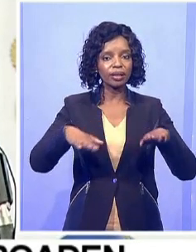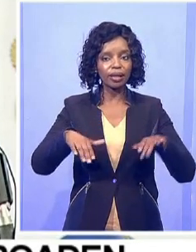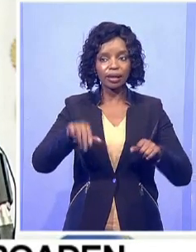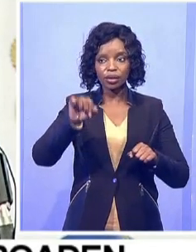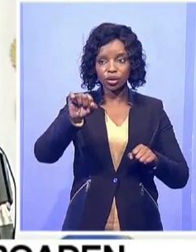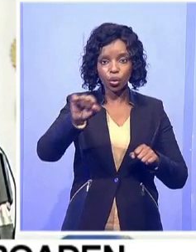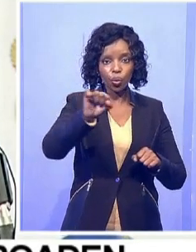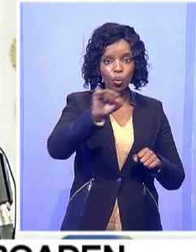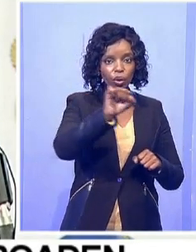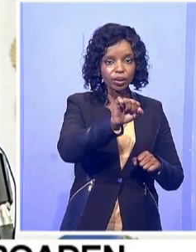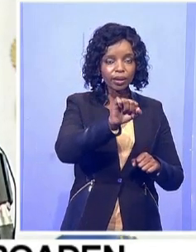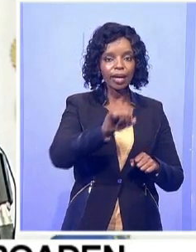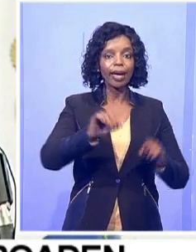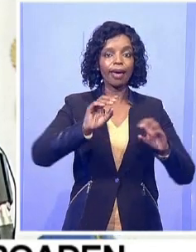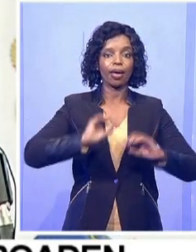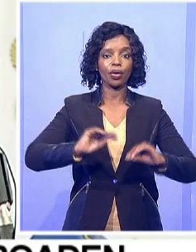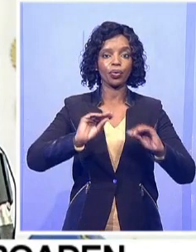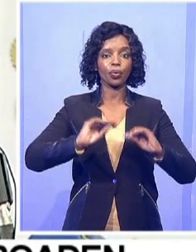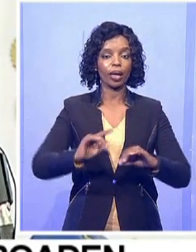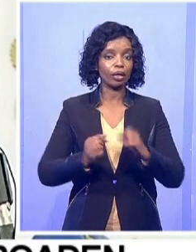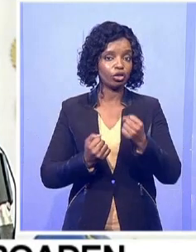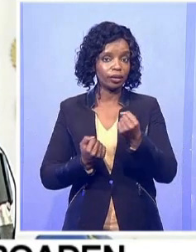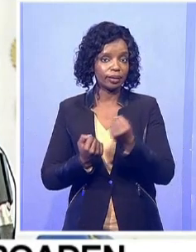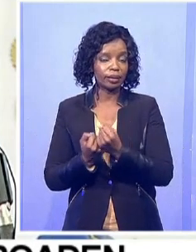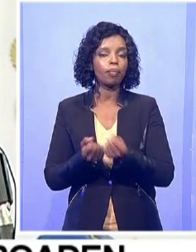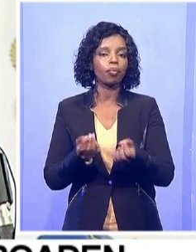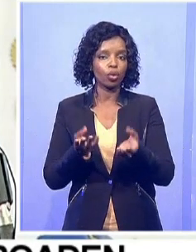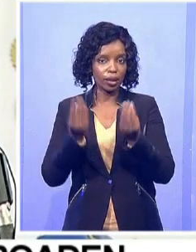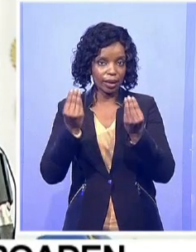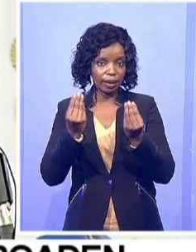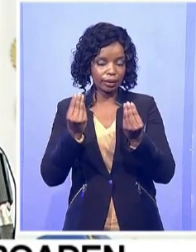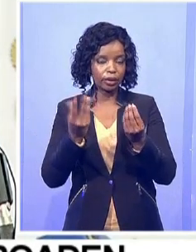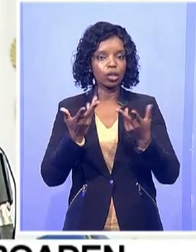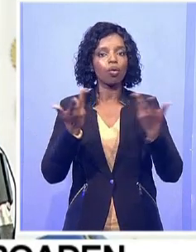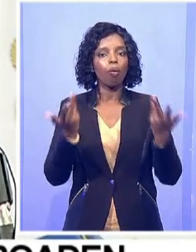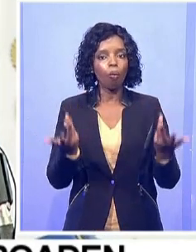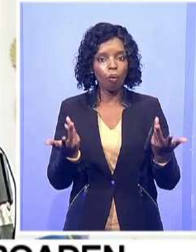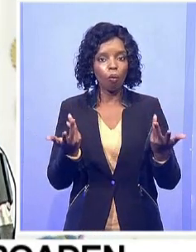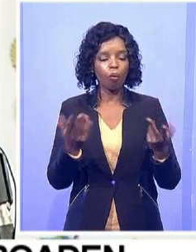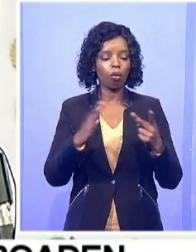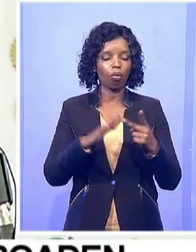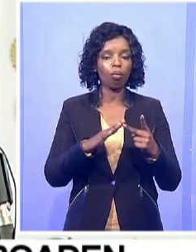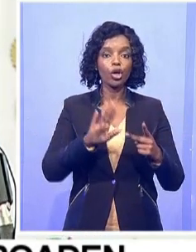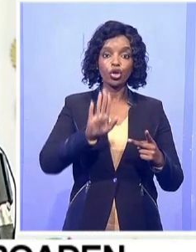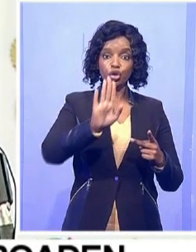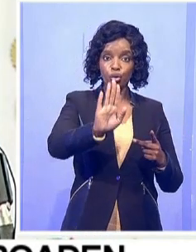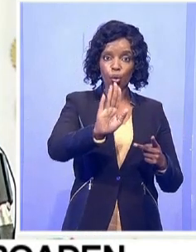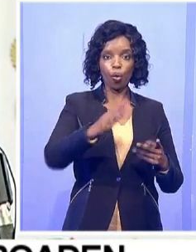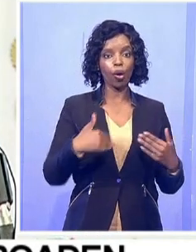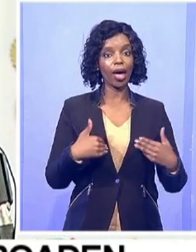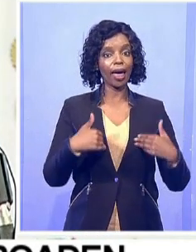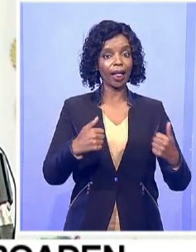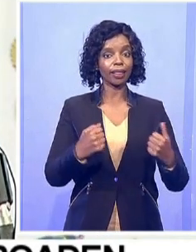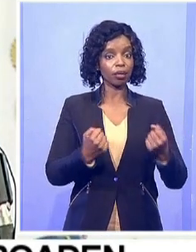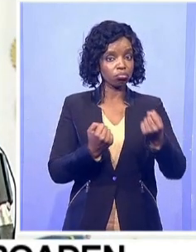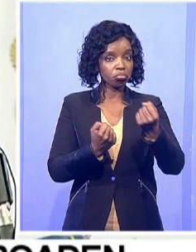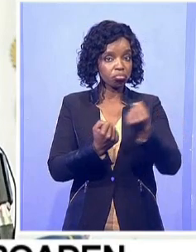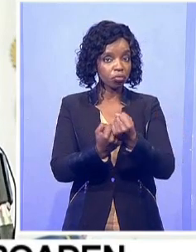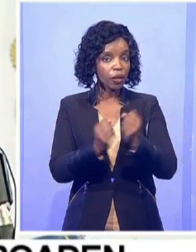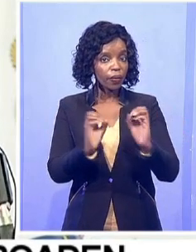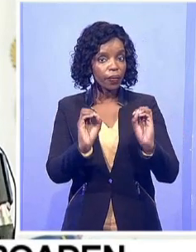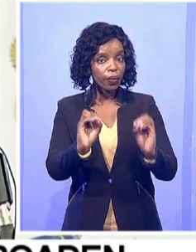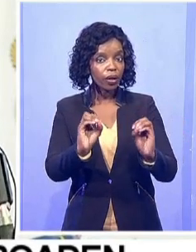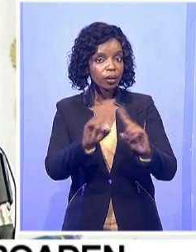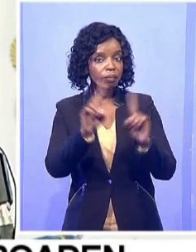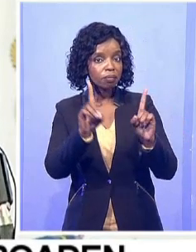support or your health support. That we must know, so that where we